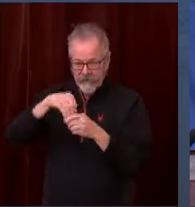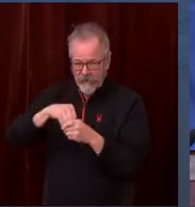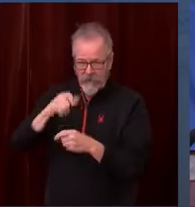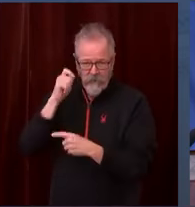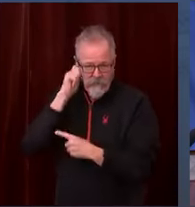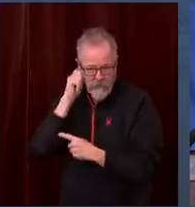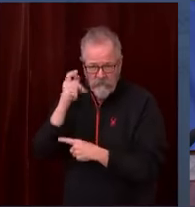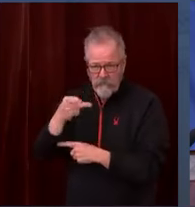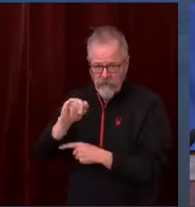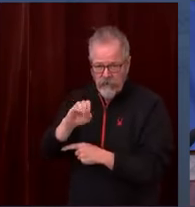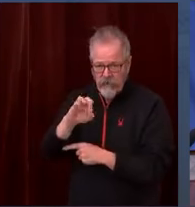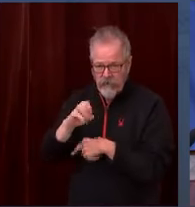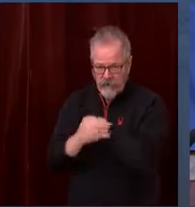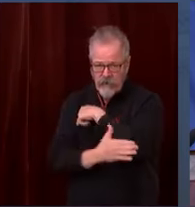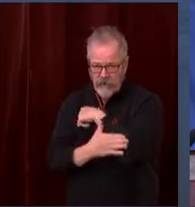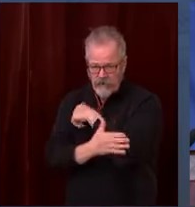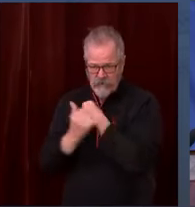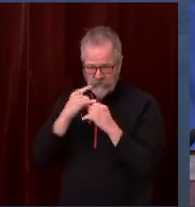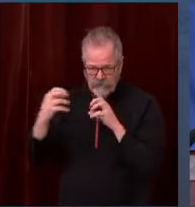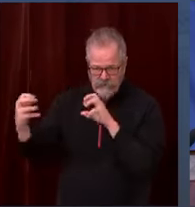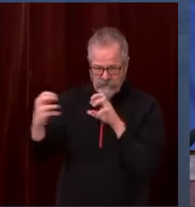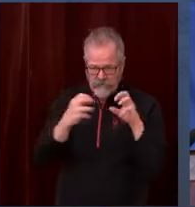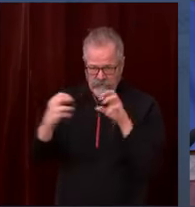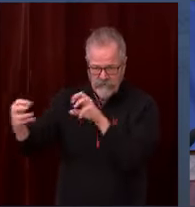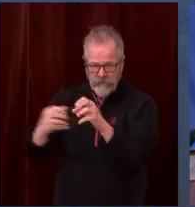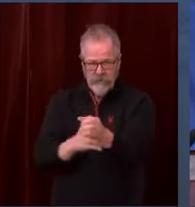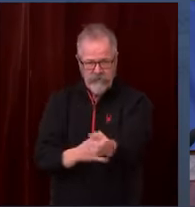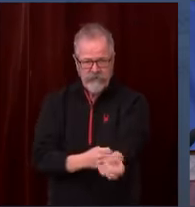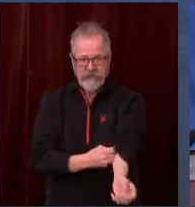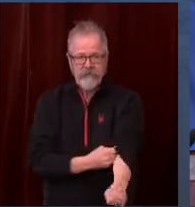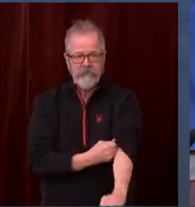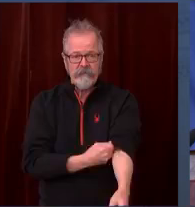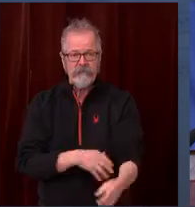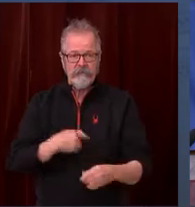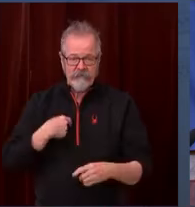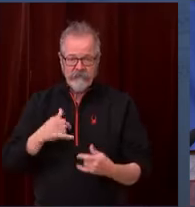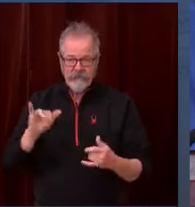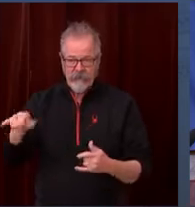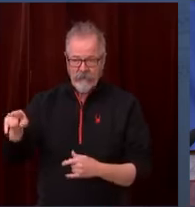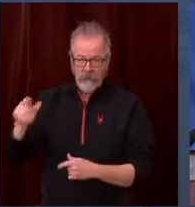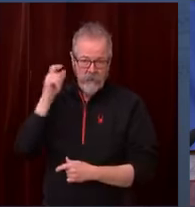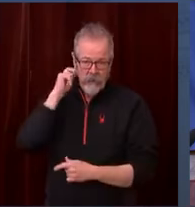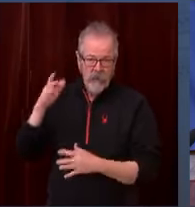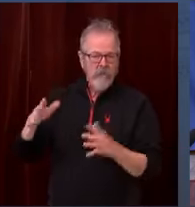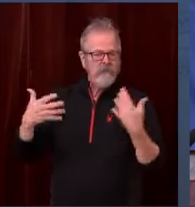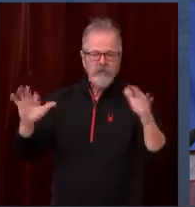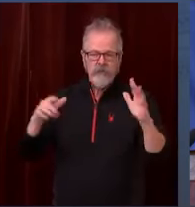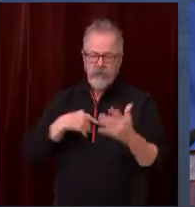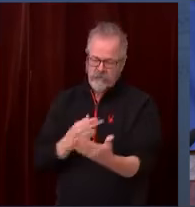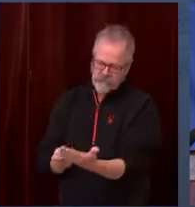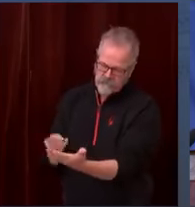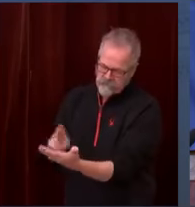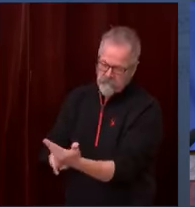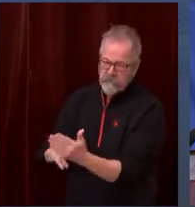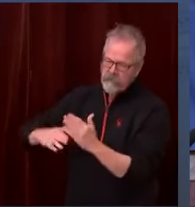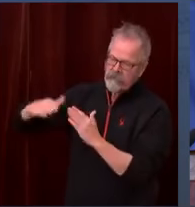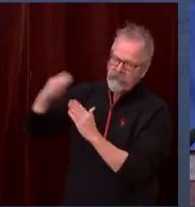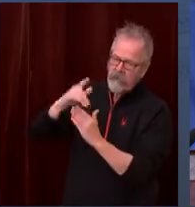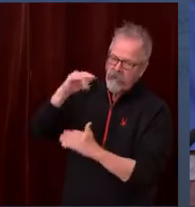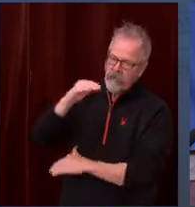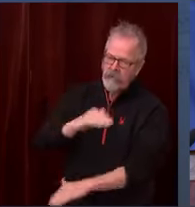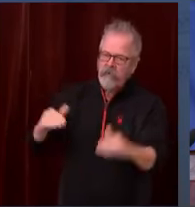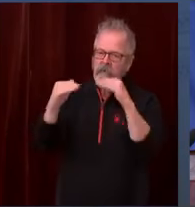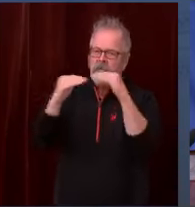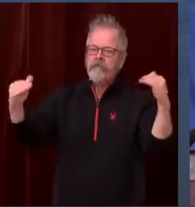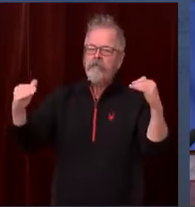ensure that we have a continuity and stability of our public health efforts throughout this pandemic.